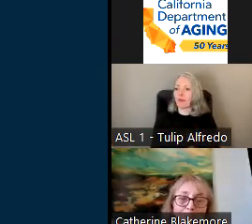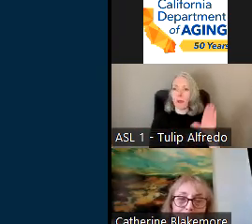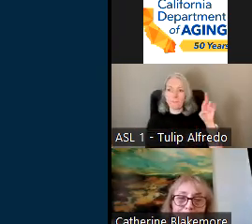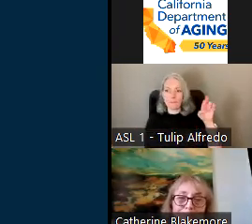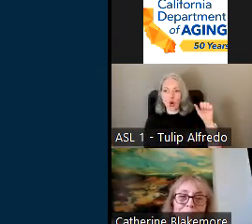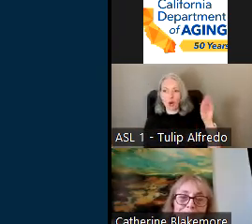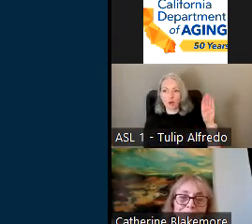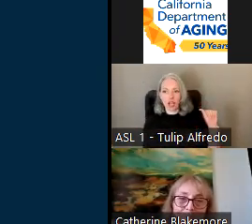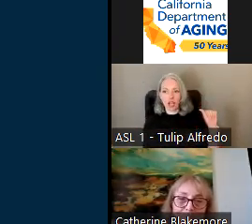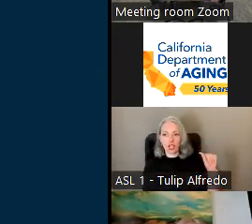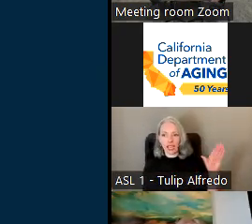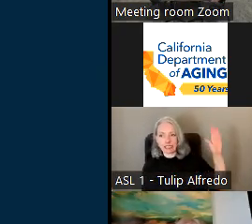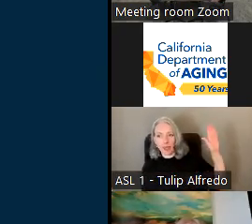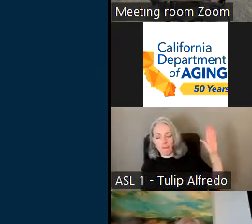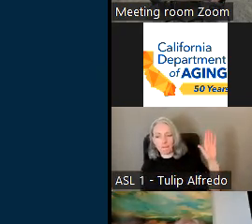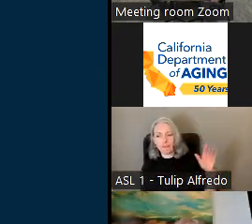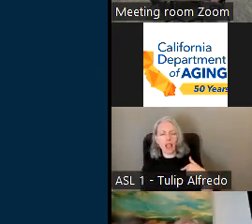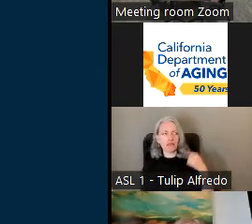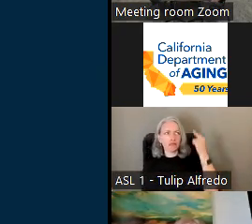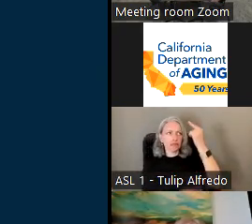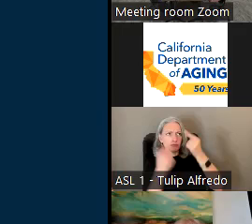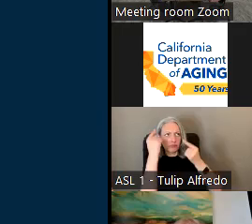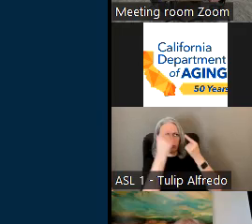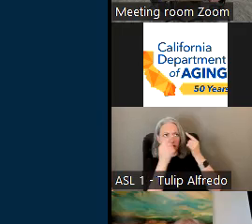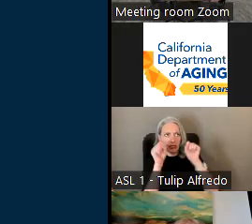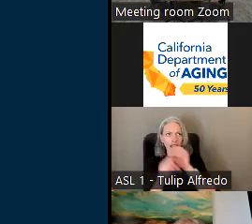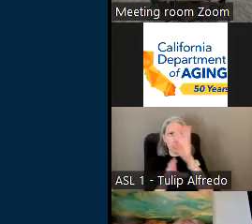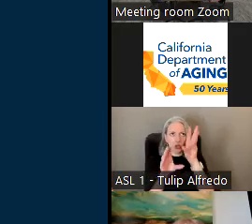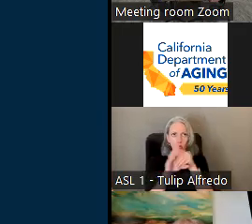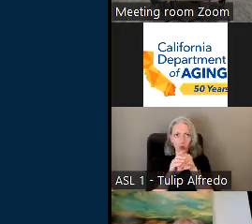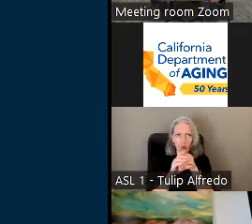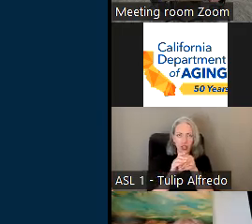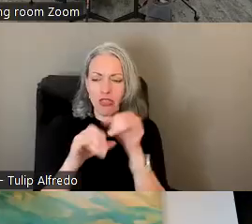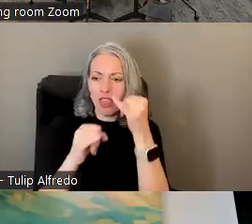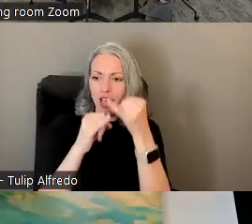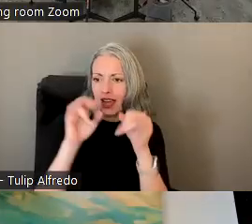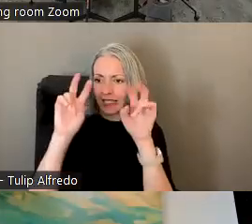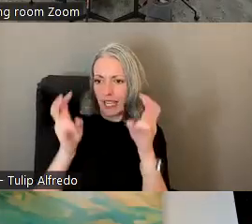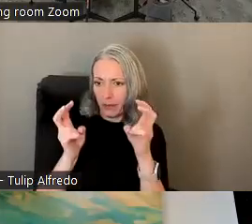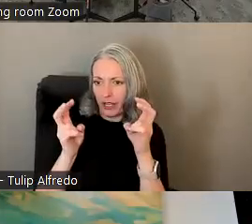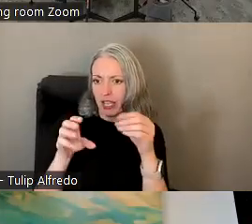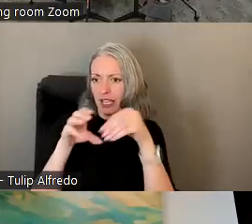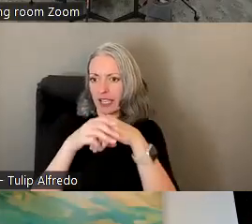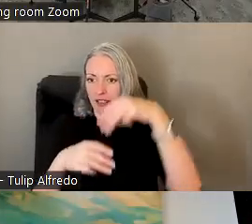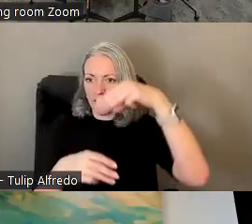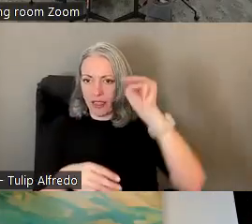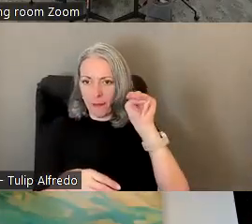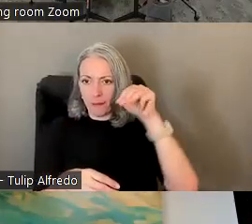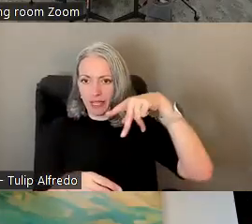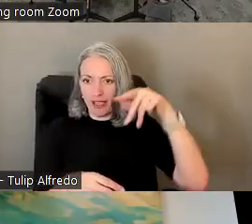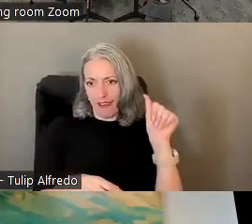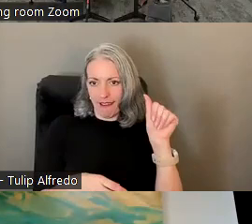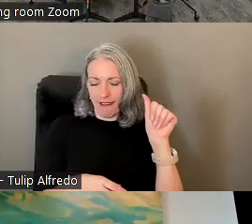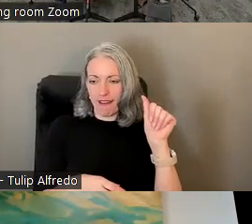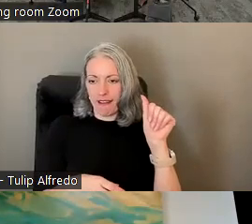up. So I'm wondering if we could include the last item that was in the master plan discussion, the one related